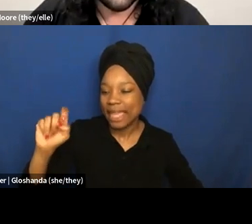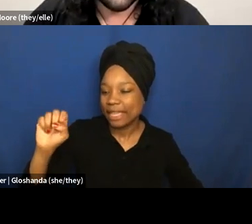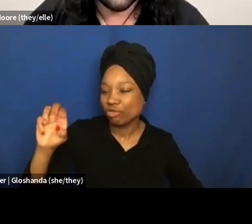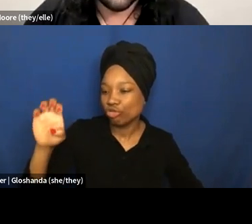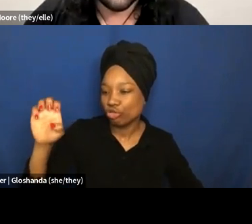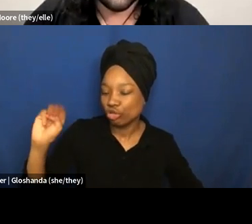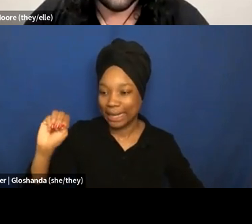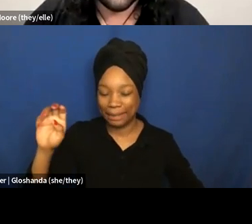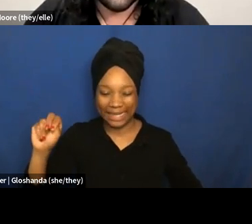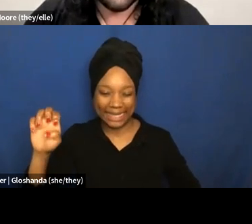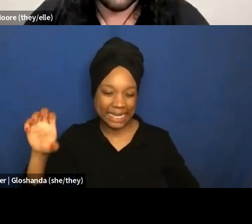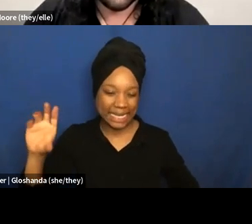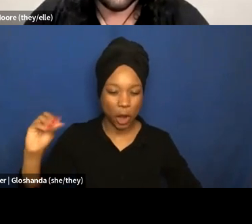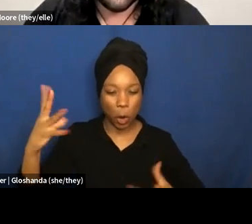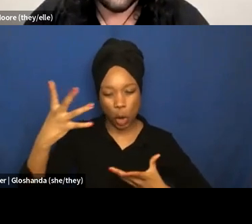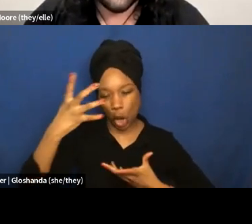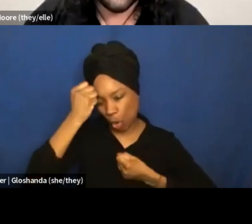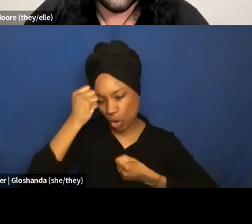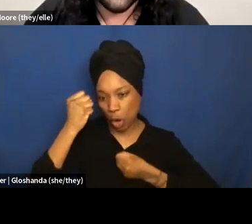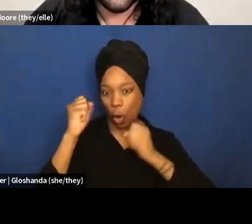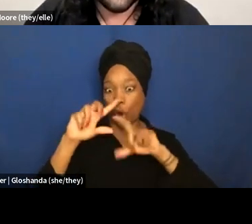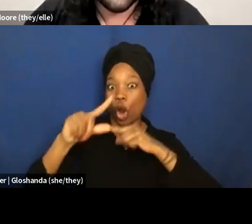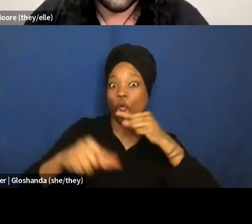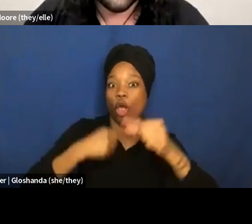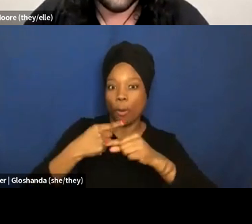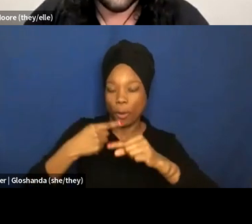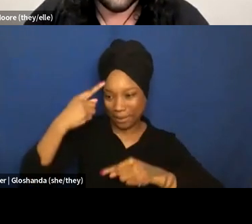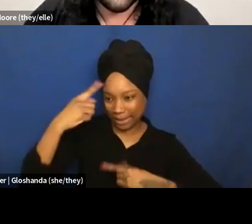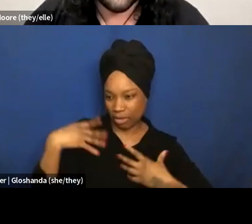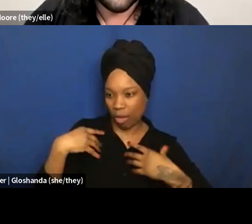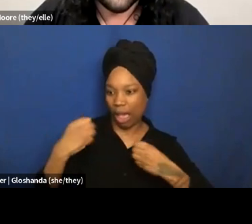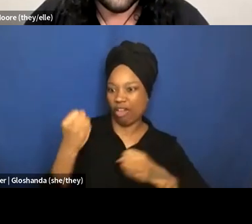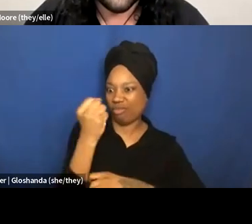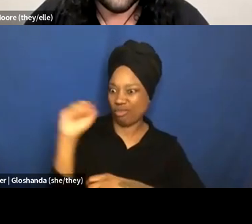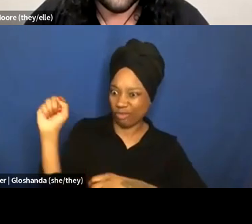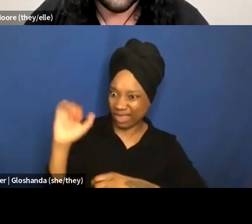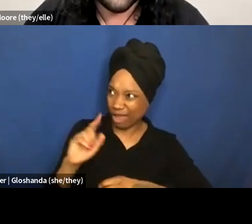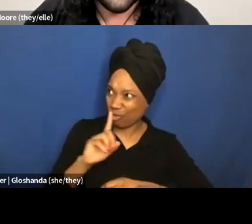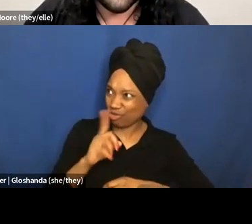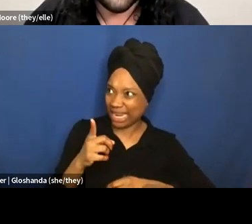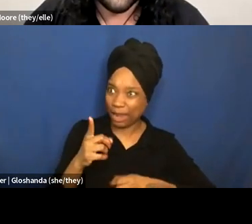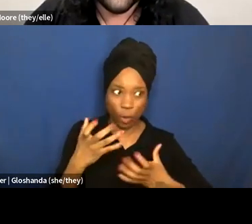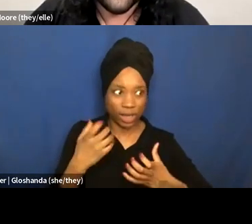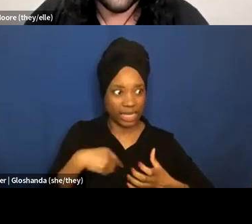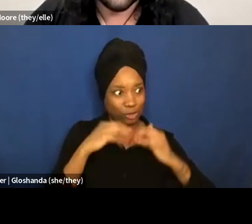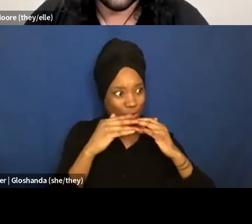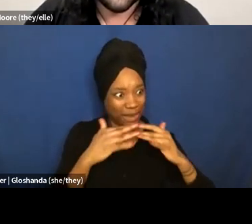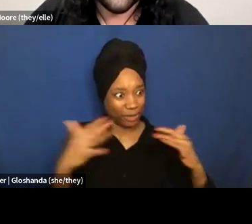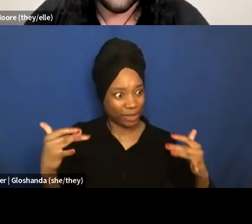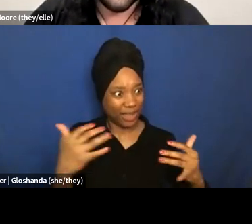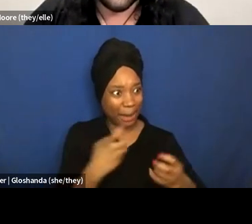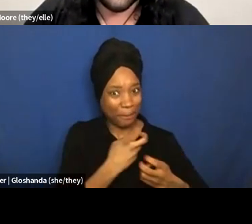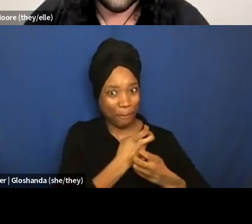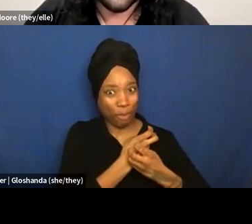mental health movement that would have us again diversifying poison at the expense of, like